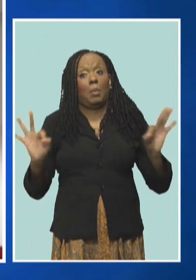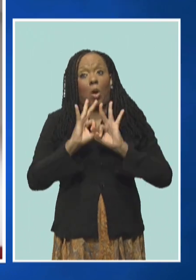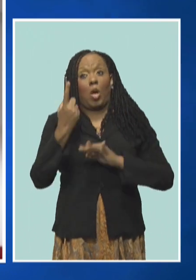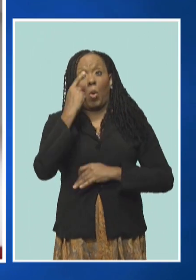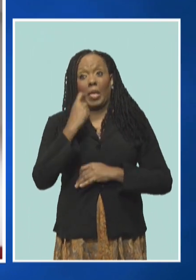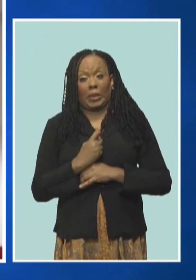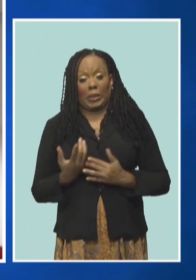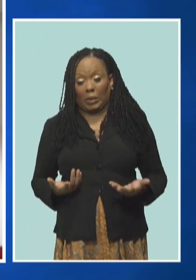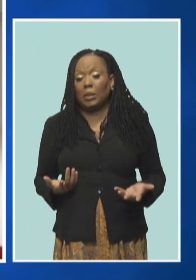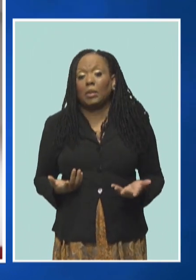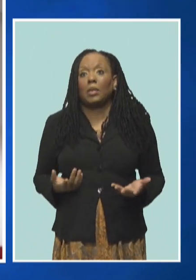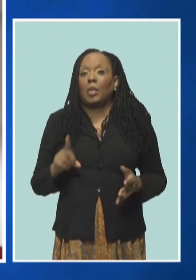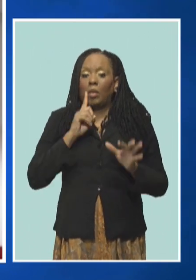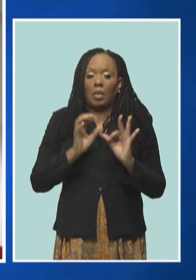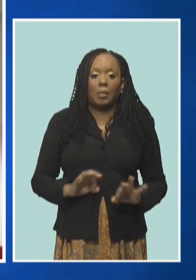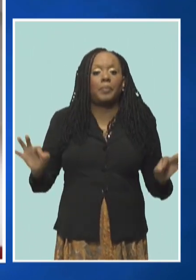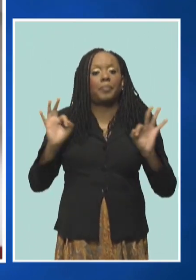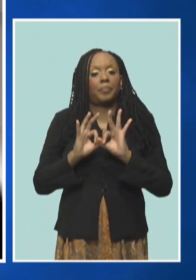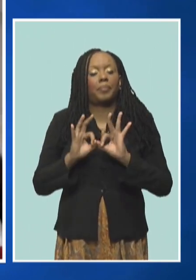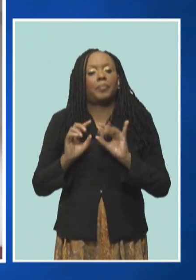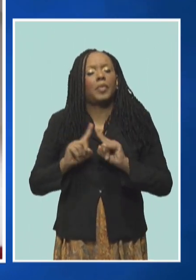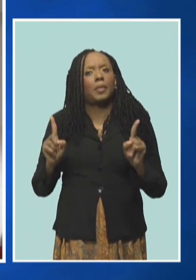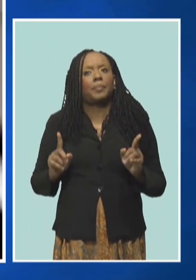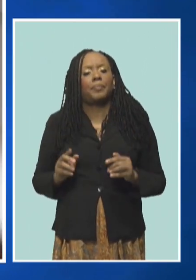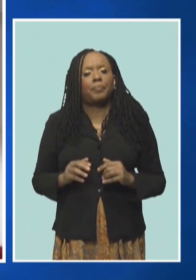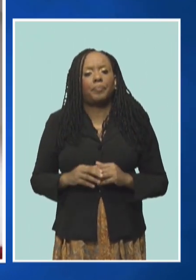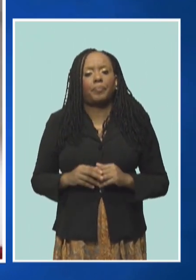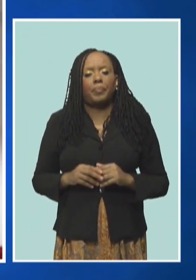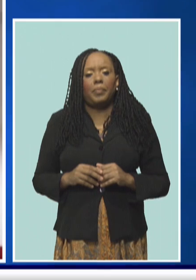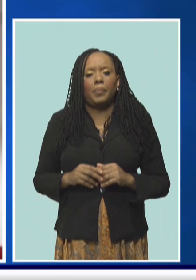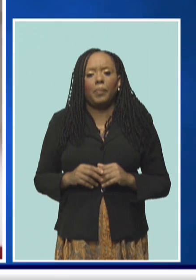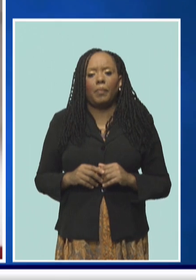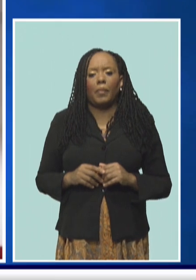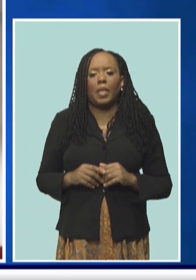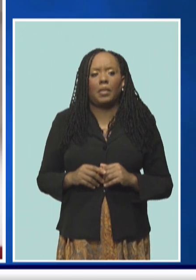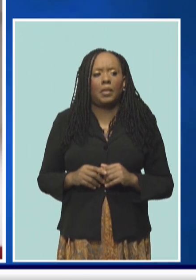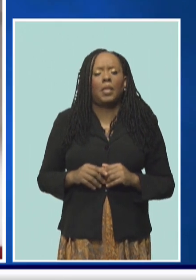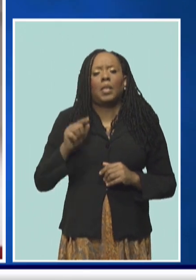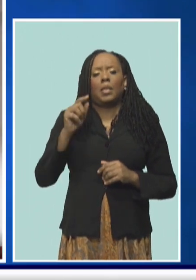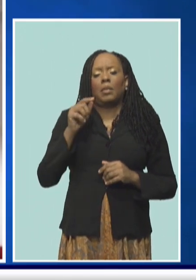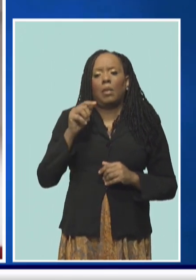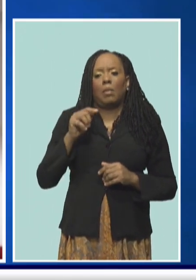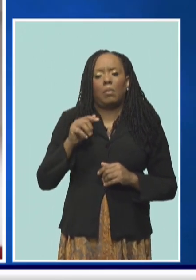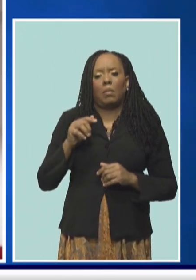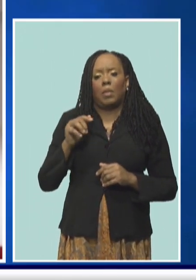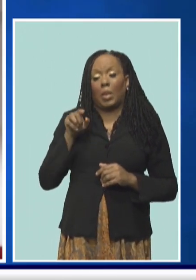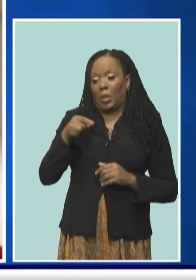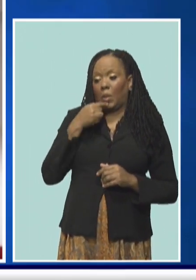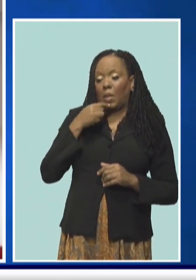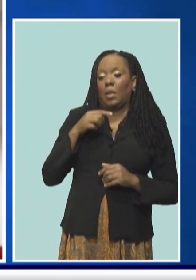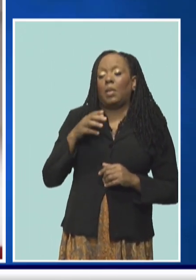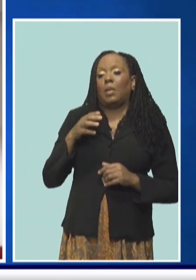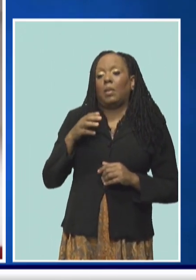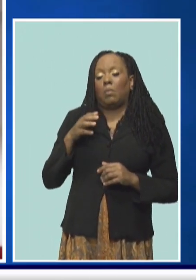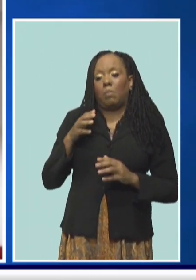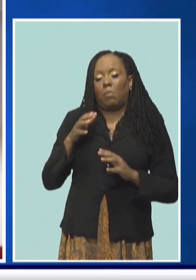fundamentals. But how does this feel or what do people experience? So the inflation rate is